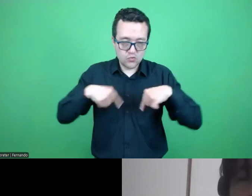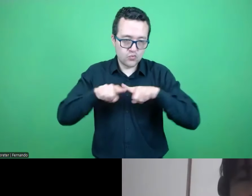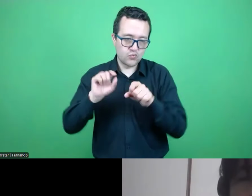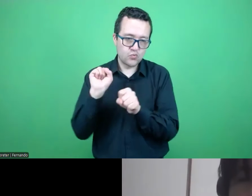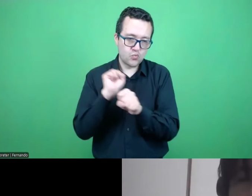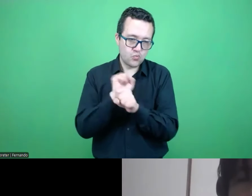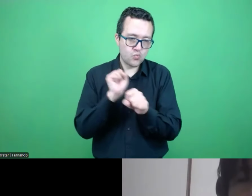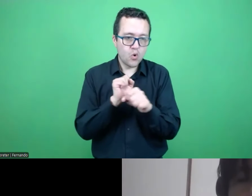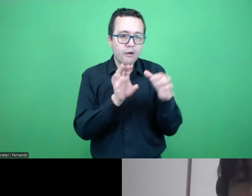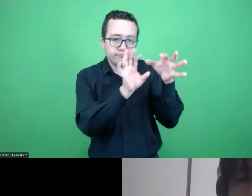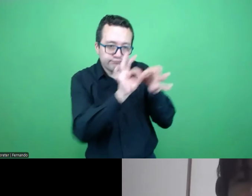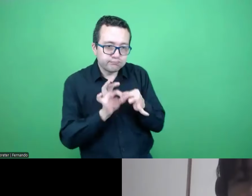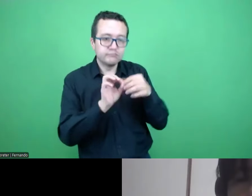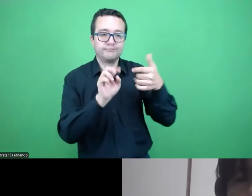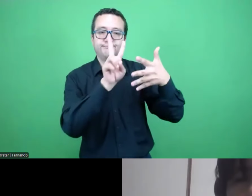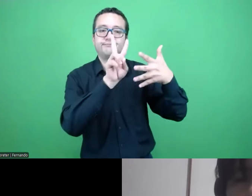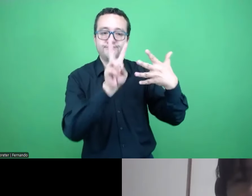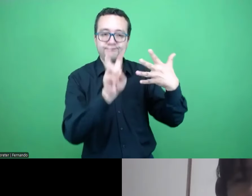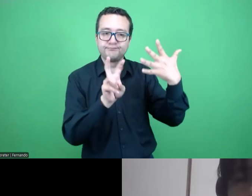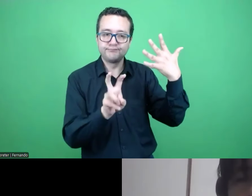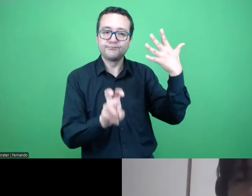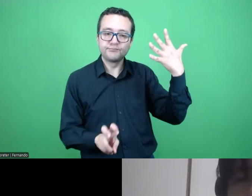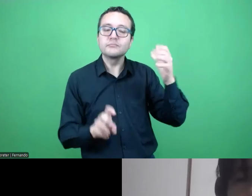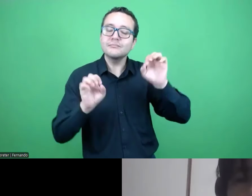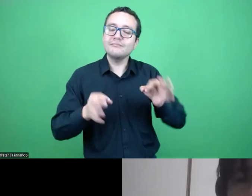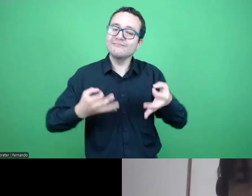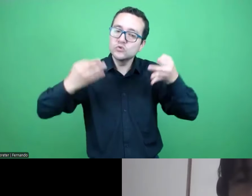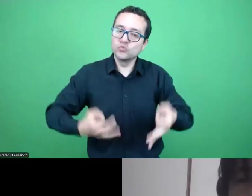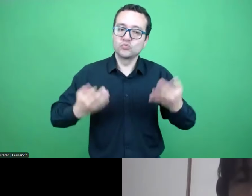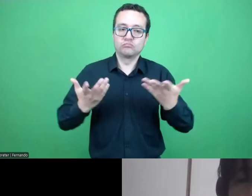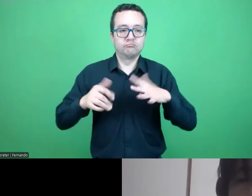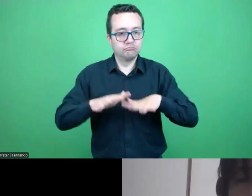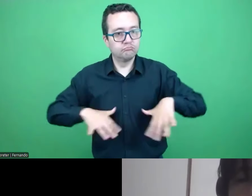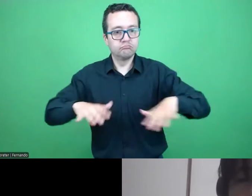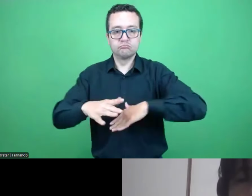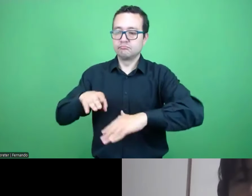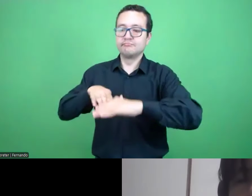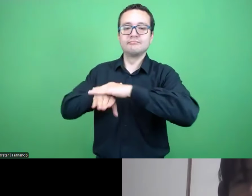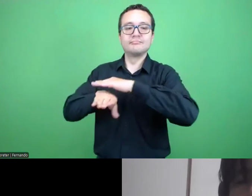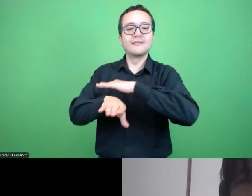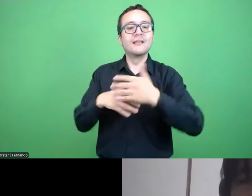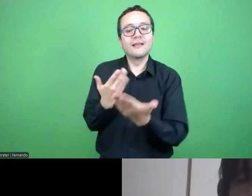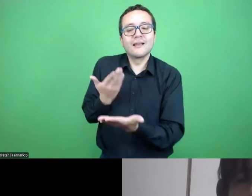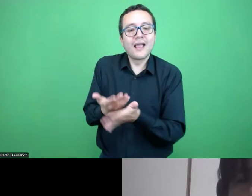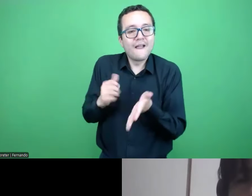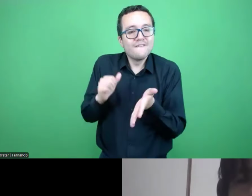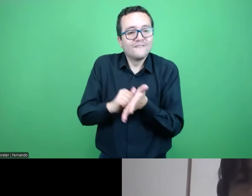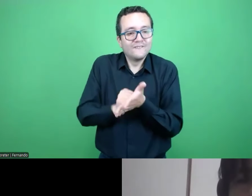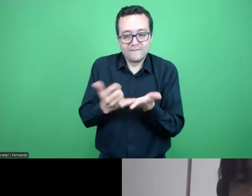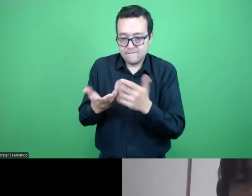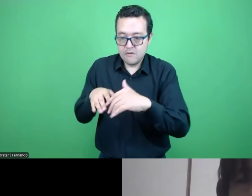the physical spaces that UNICEF contributes in building are fully accessible. So schools, learning